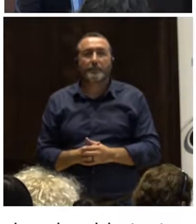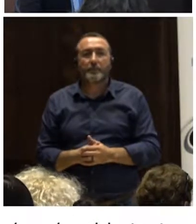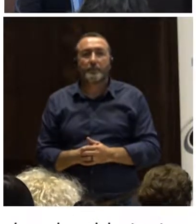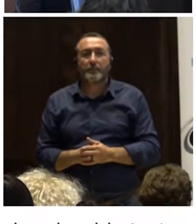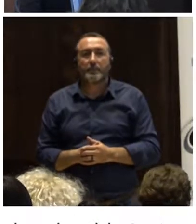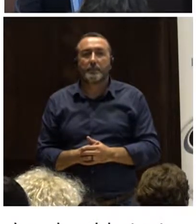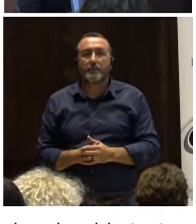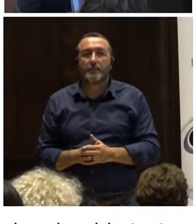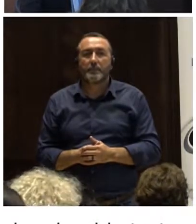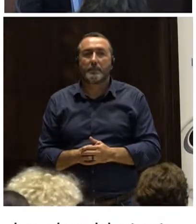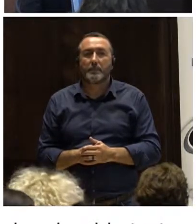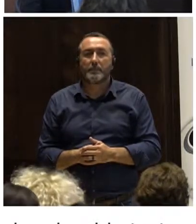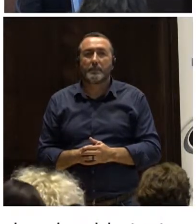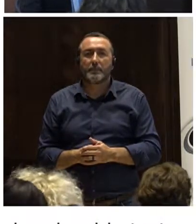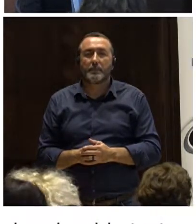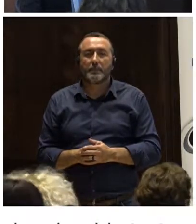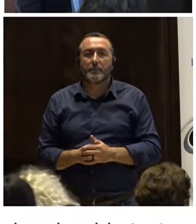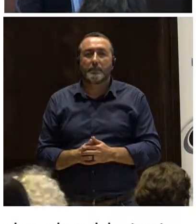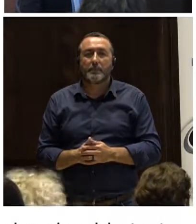Move to Kim's.